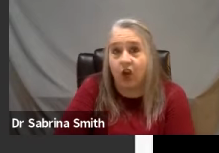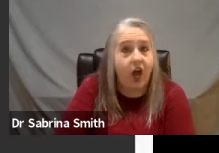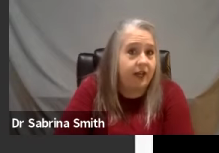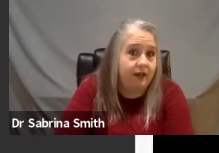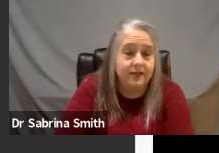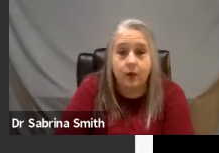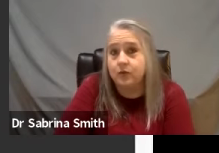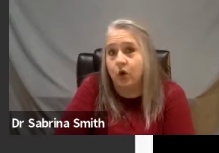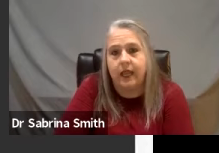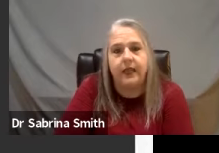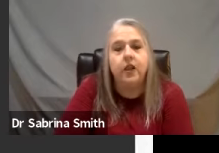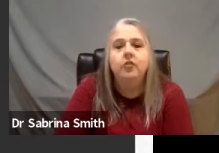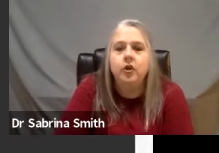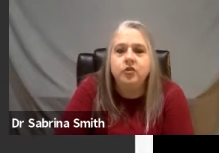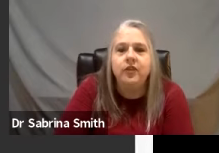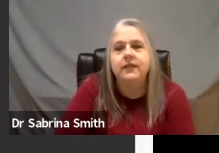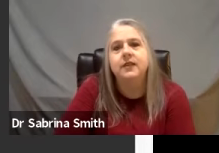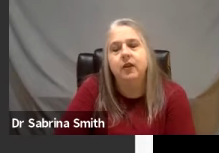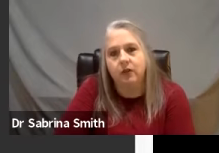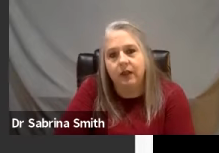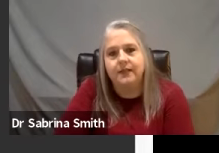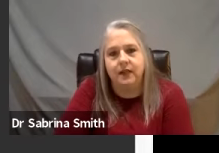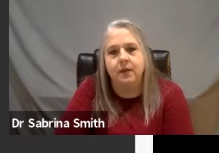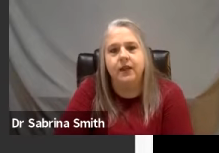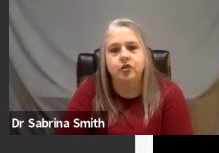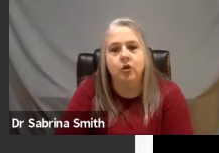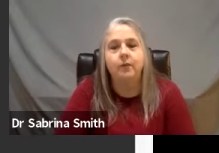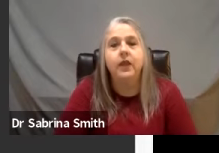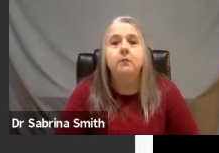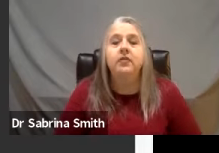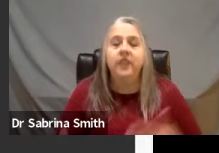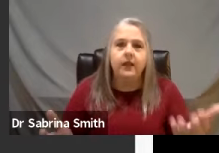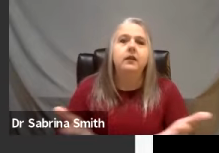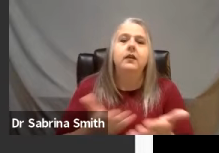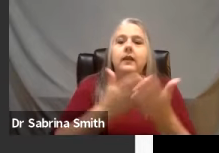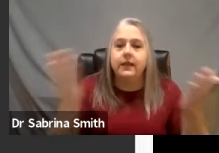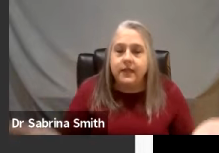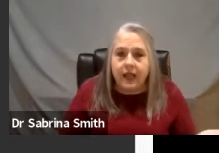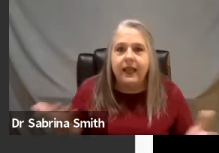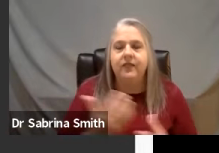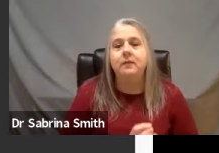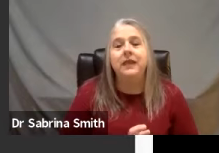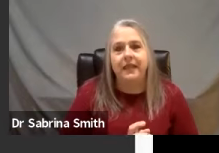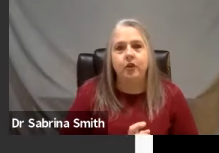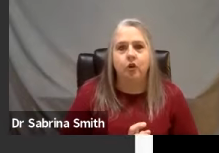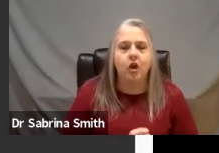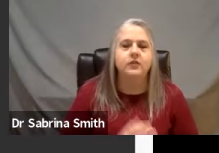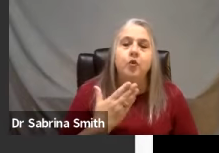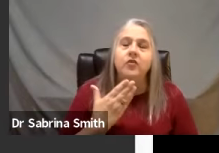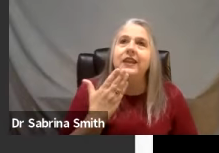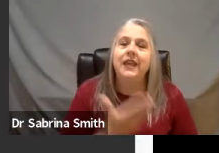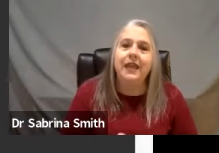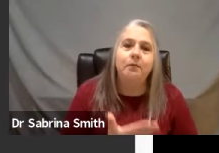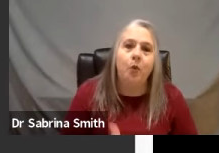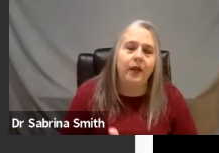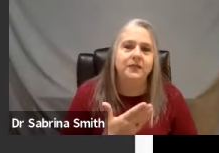I forgot it as I was working? Those are things that are less in my control. But then, did I get the meaning across? Were